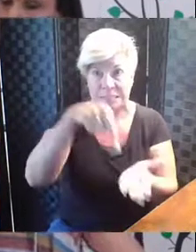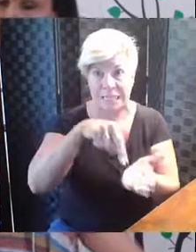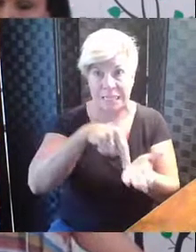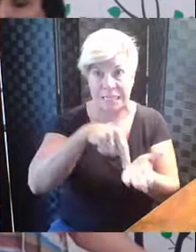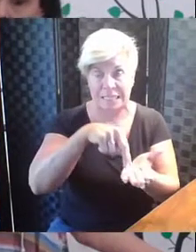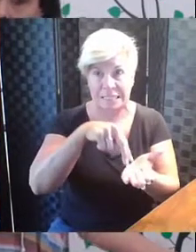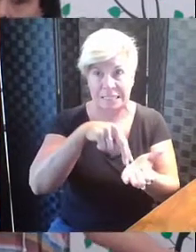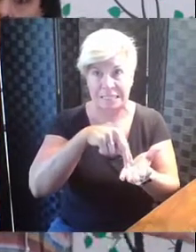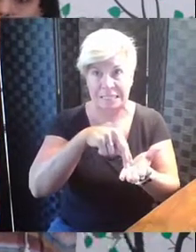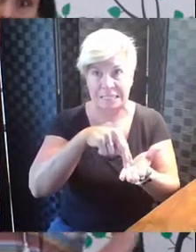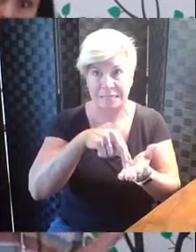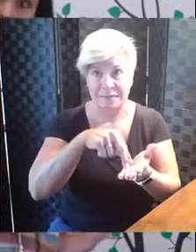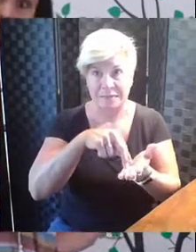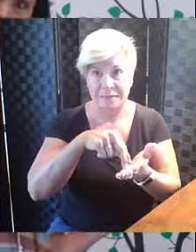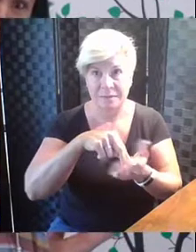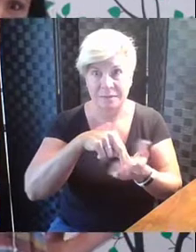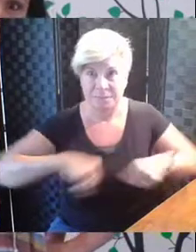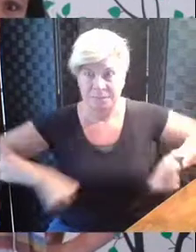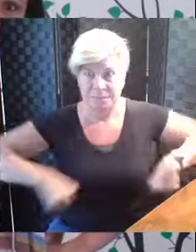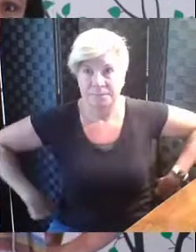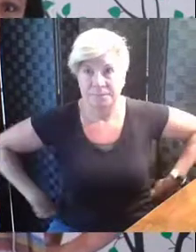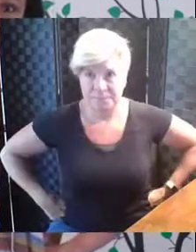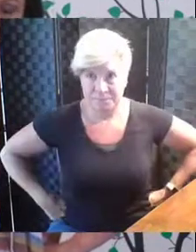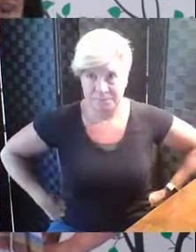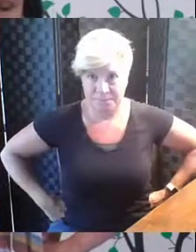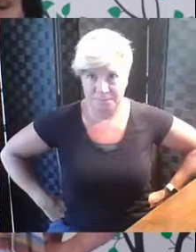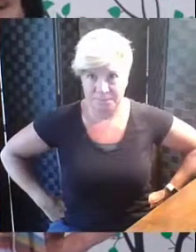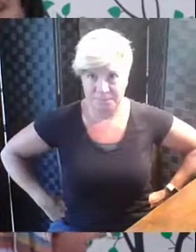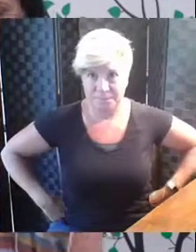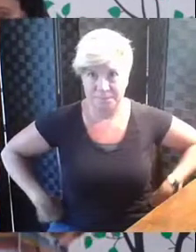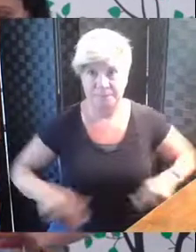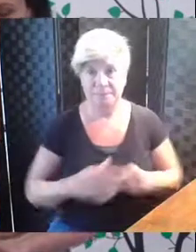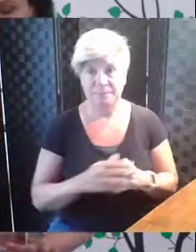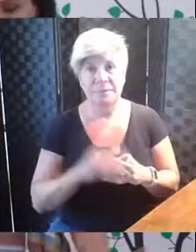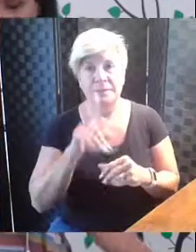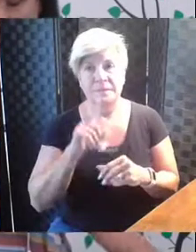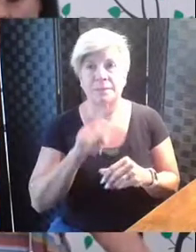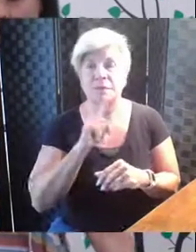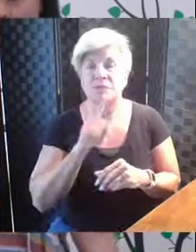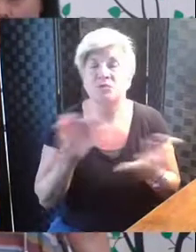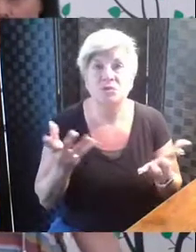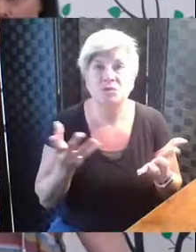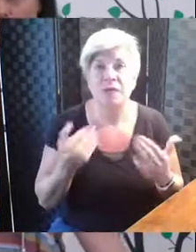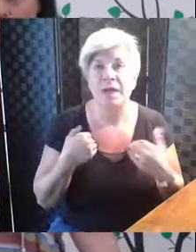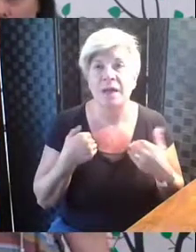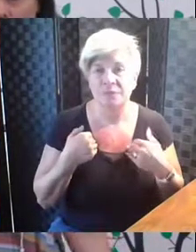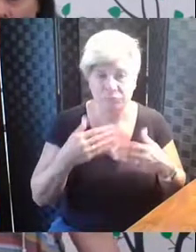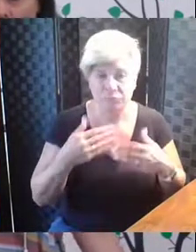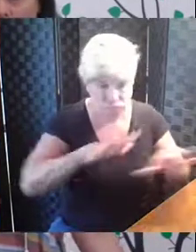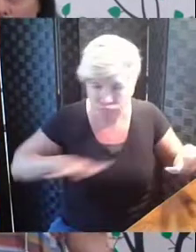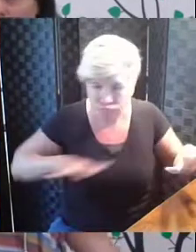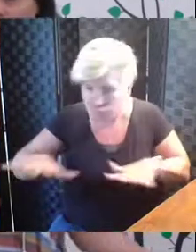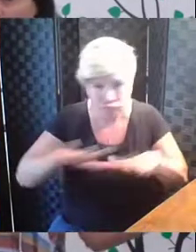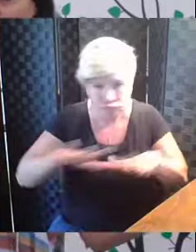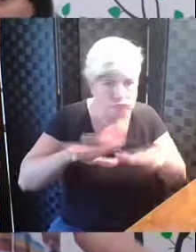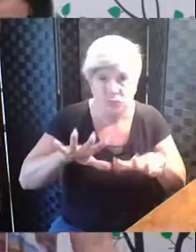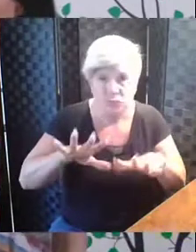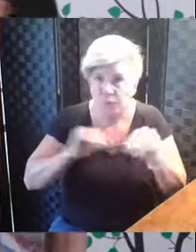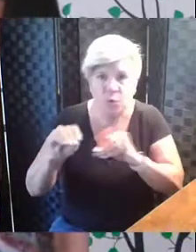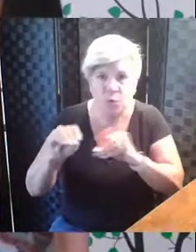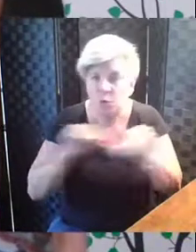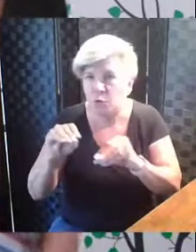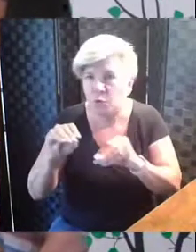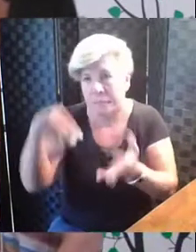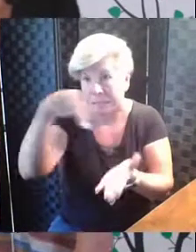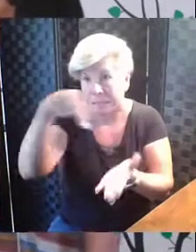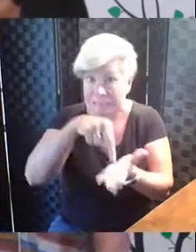position. So in our classroom, our ready position is always this, but you just need to make sure that you have some room to move, maybe stand